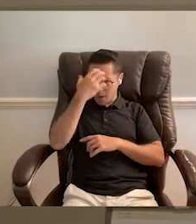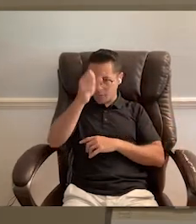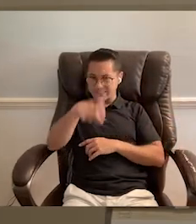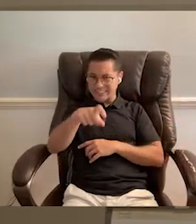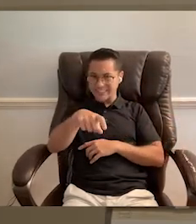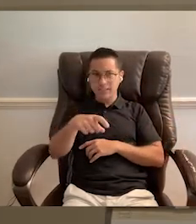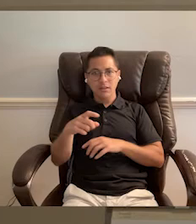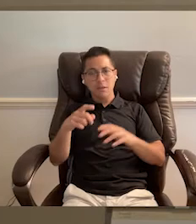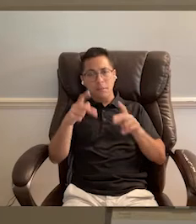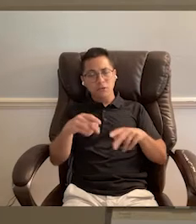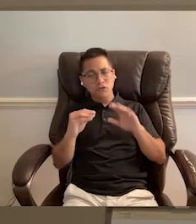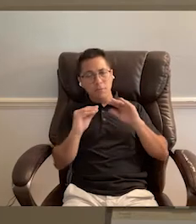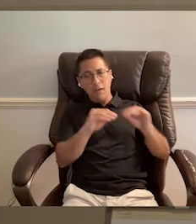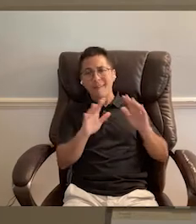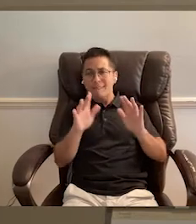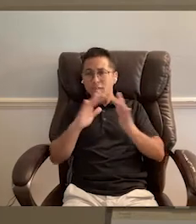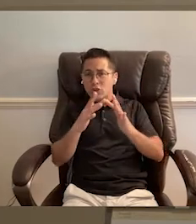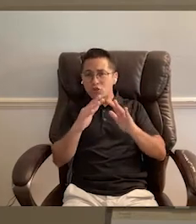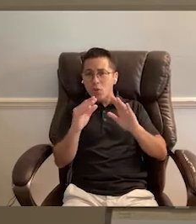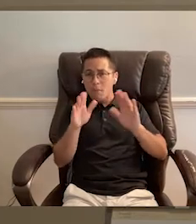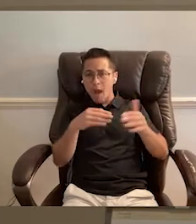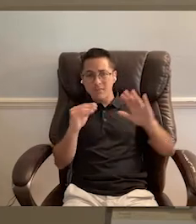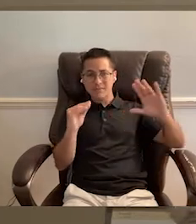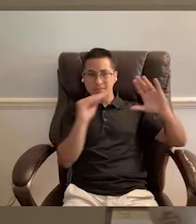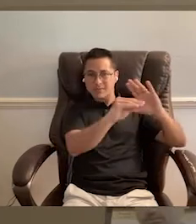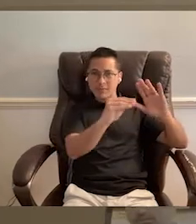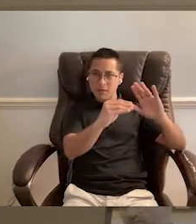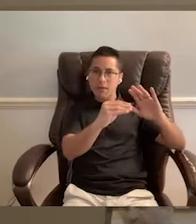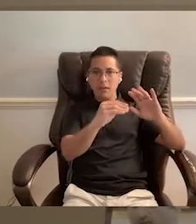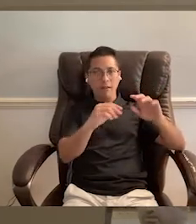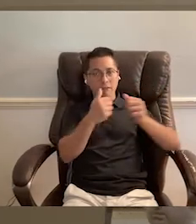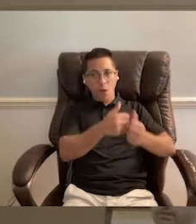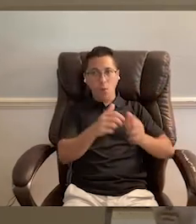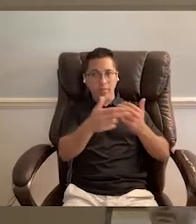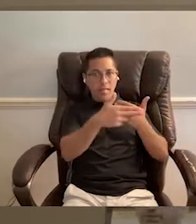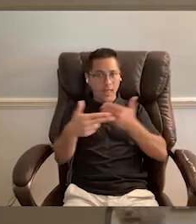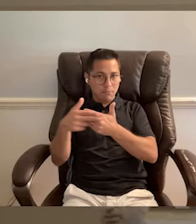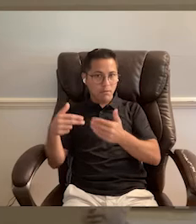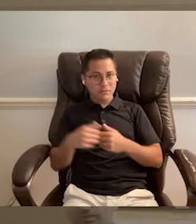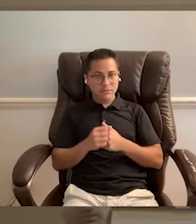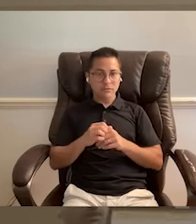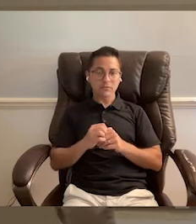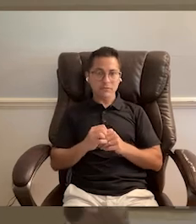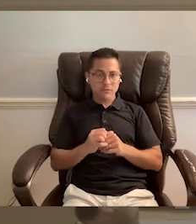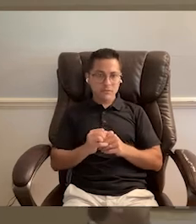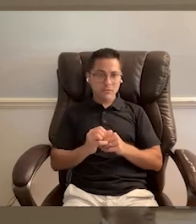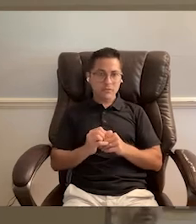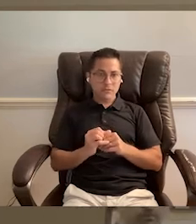is on a tablet screen. The coach can activate distractors, can write notes,